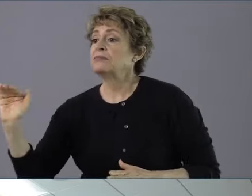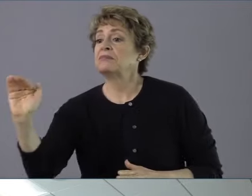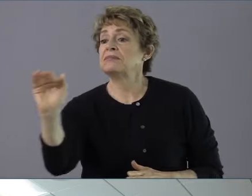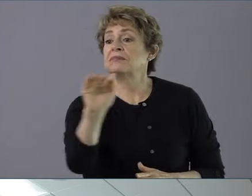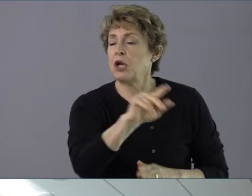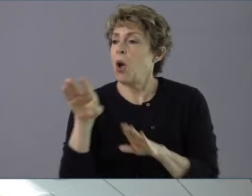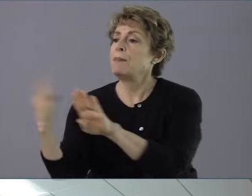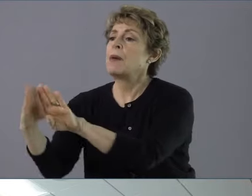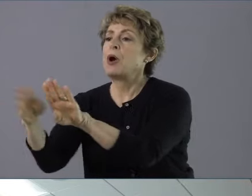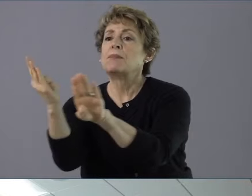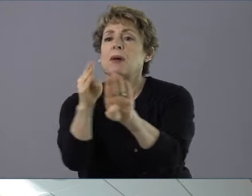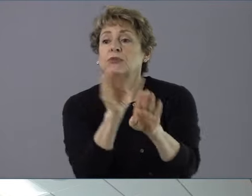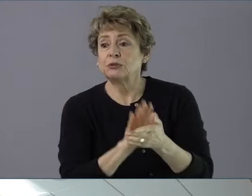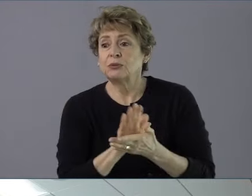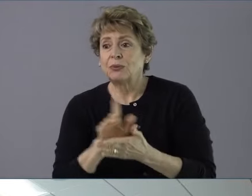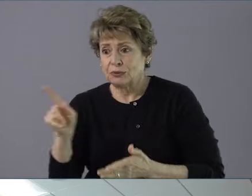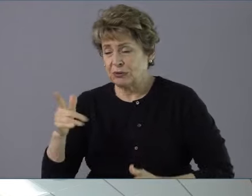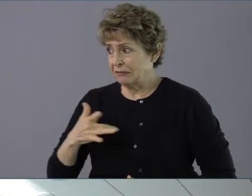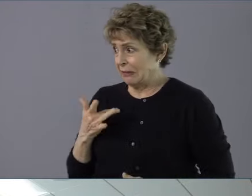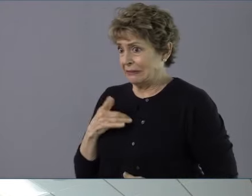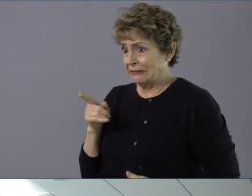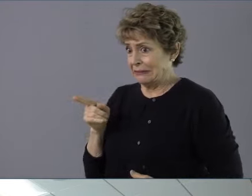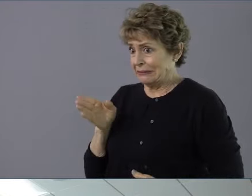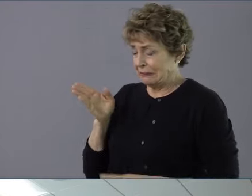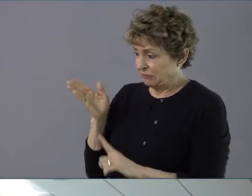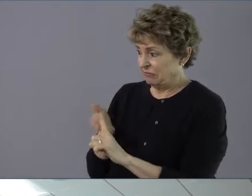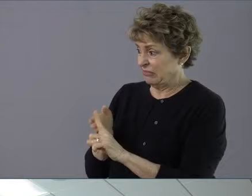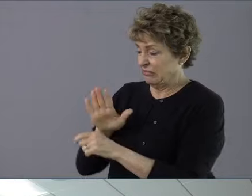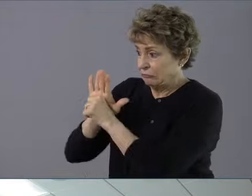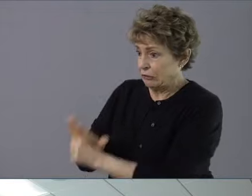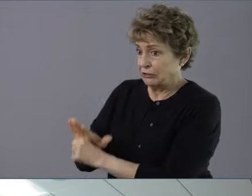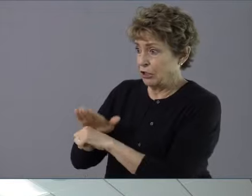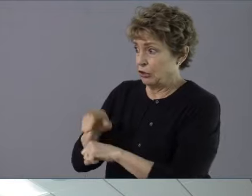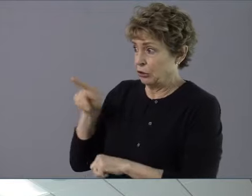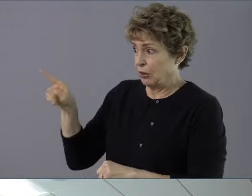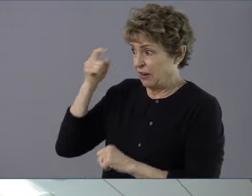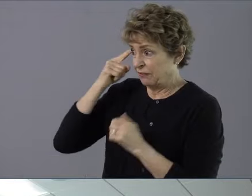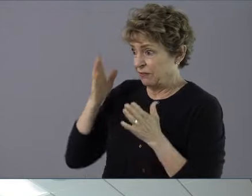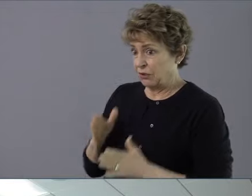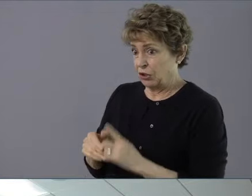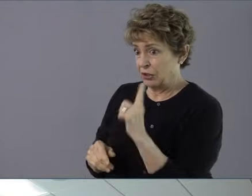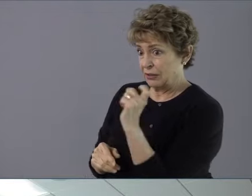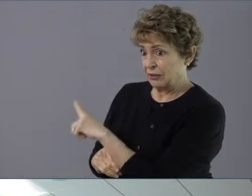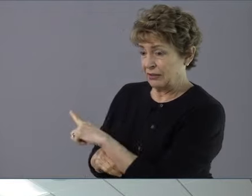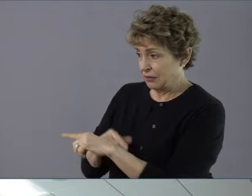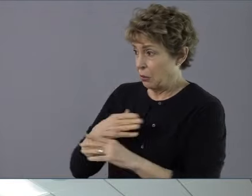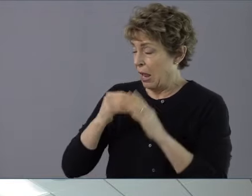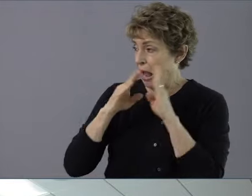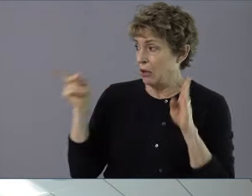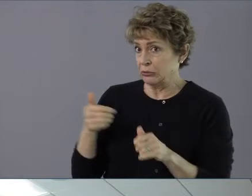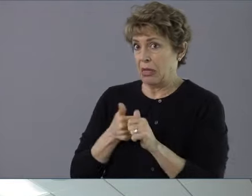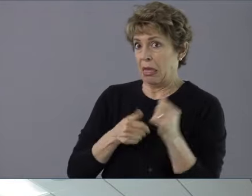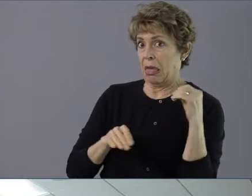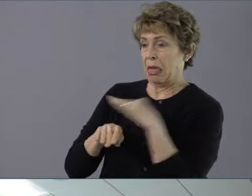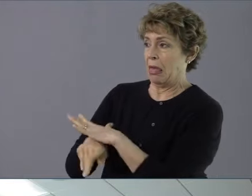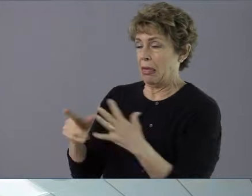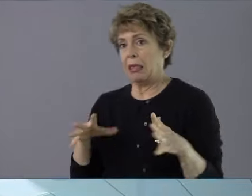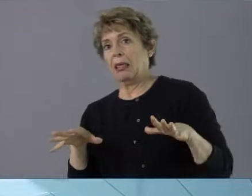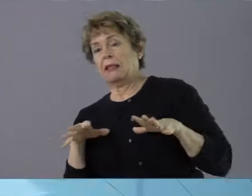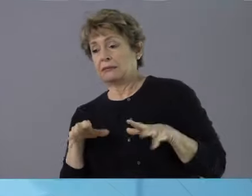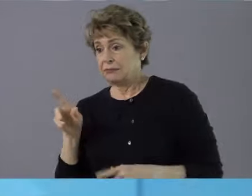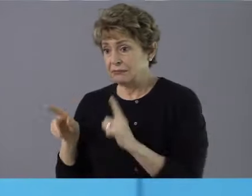the president yet, and how much will what the White House says influence your decision? I'm going to let public health continue to be my guide. I haven't